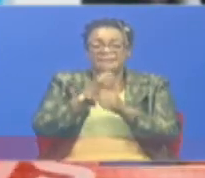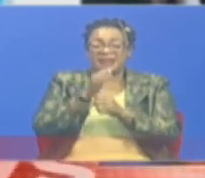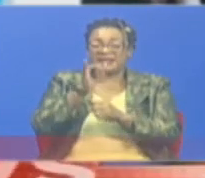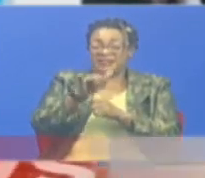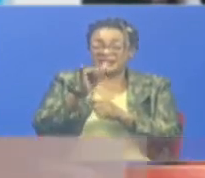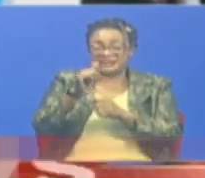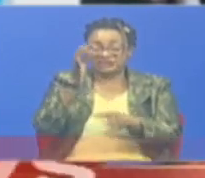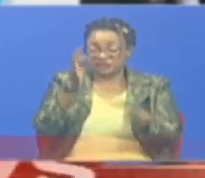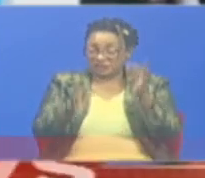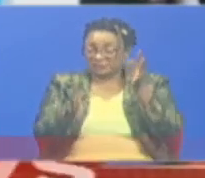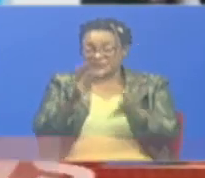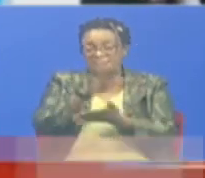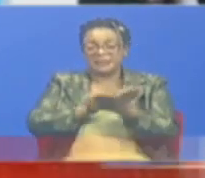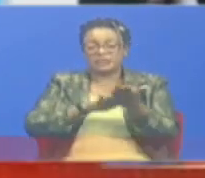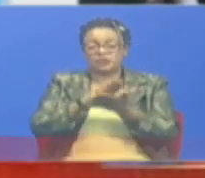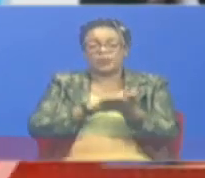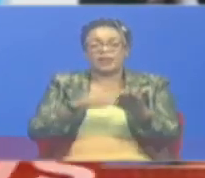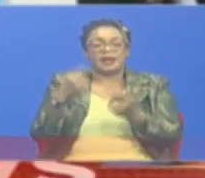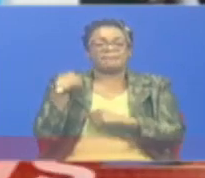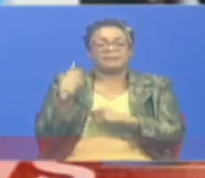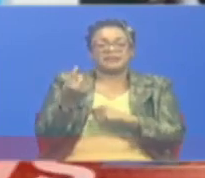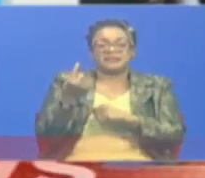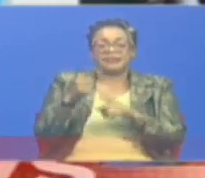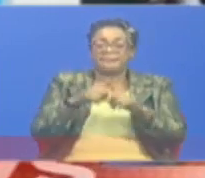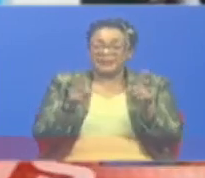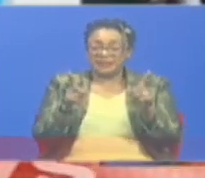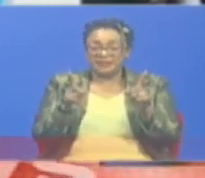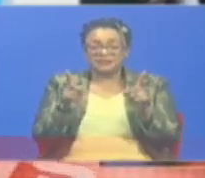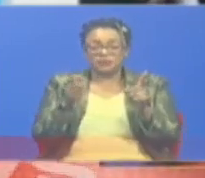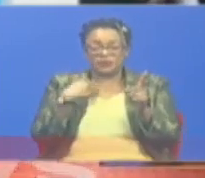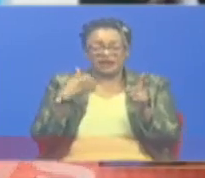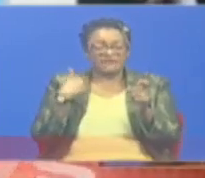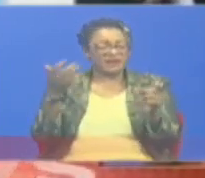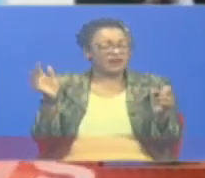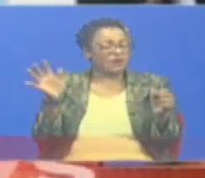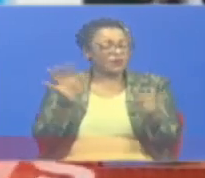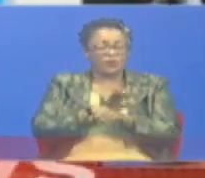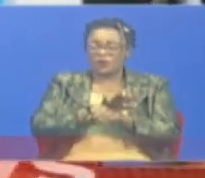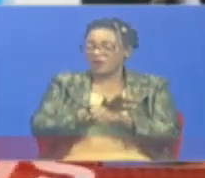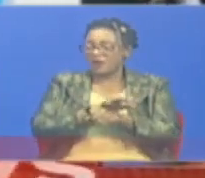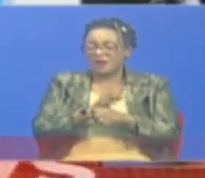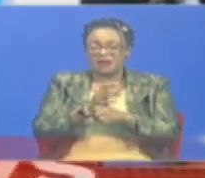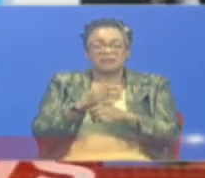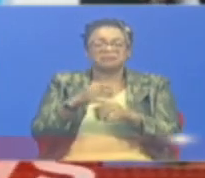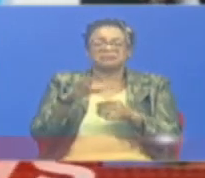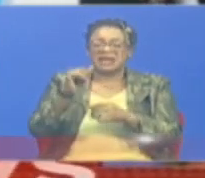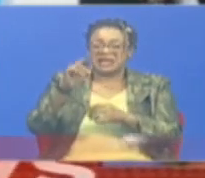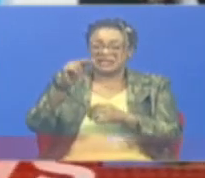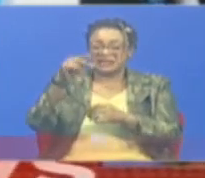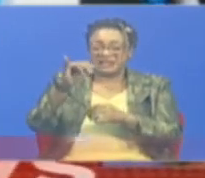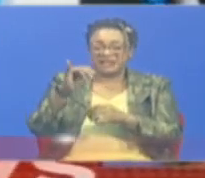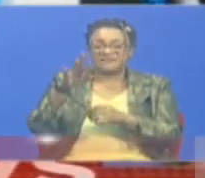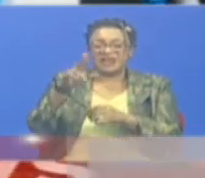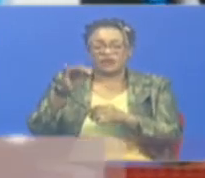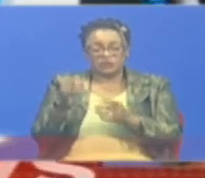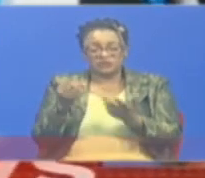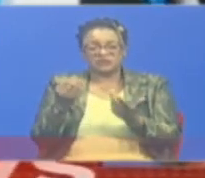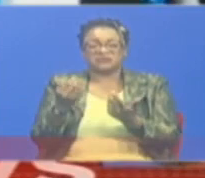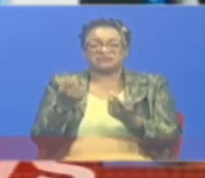based on the numbers. But there are a whole range of compounds, antivirals,